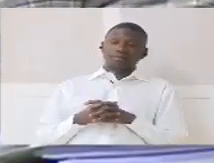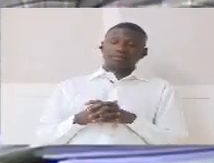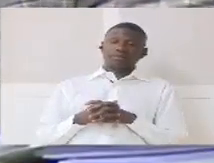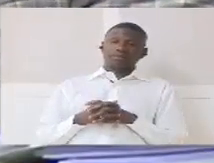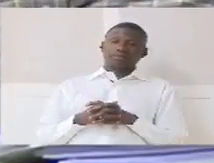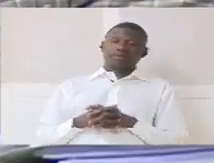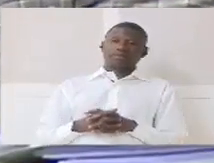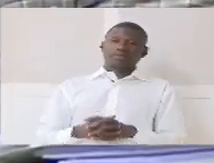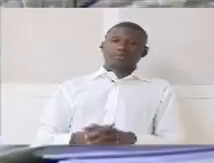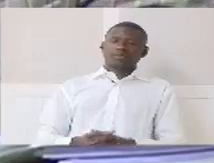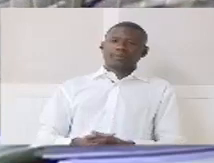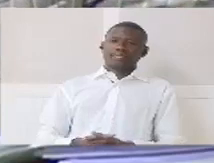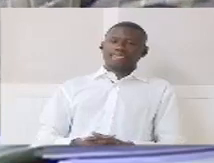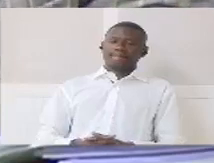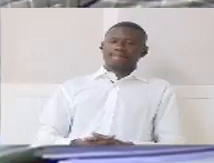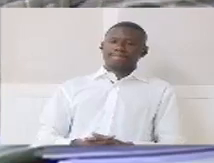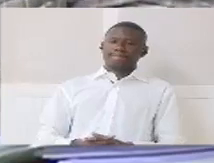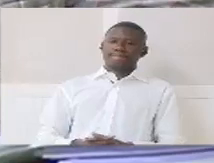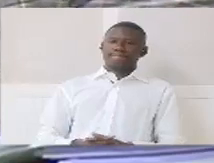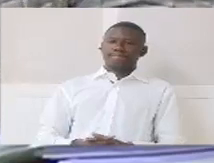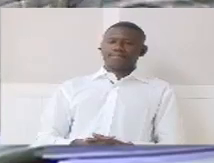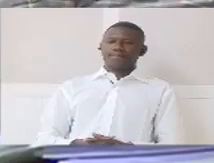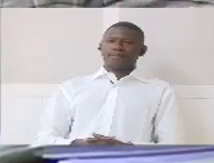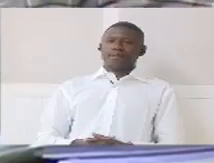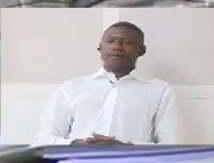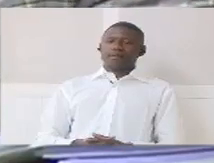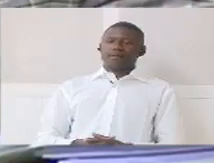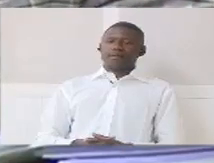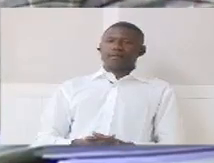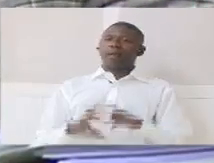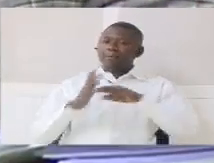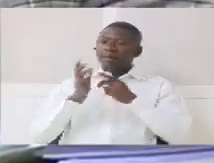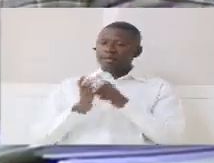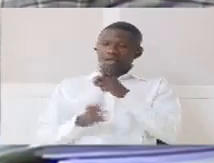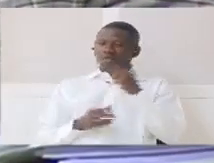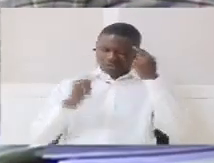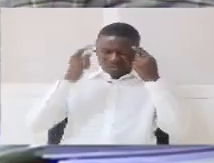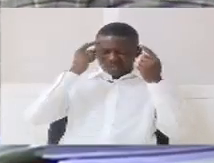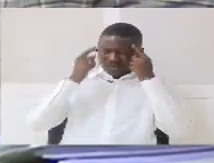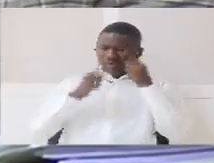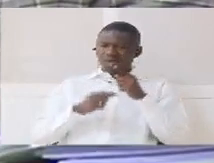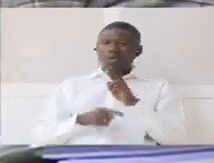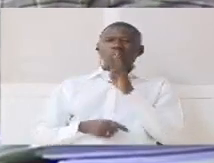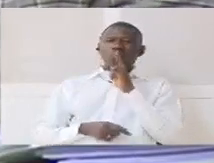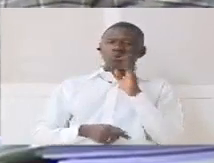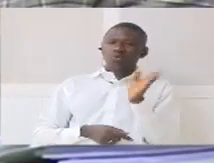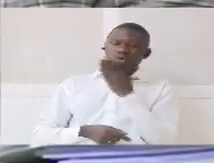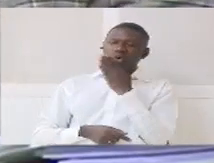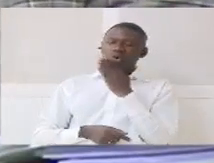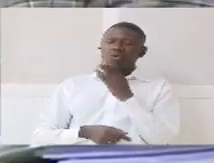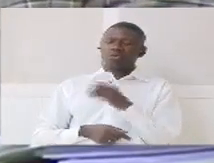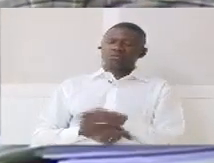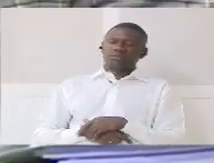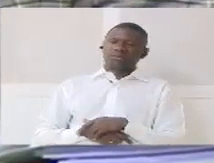would go and who would not go. I'm coming to that. I want to make progress. Okay. So ultimately, they decide who would